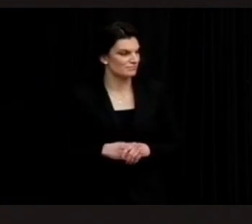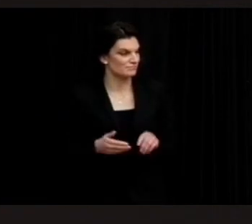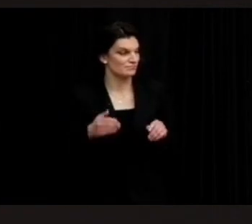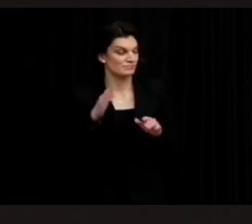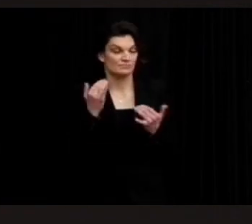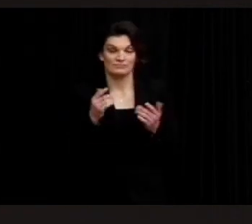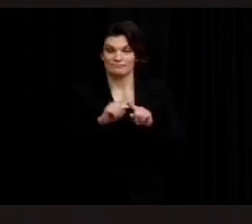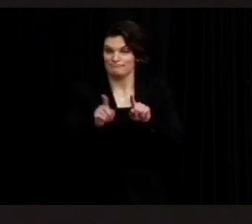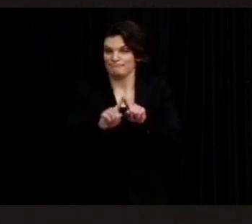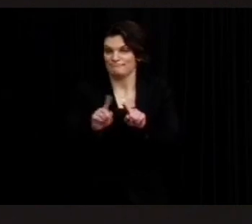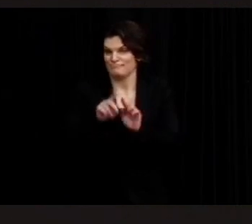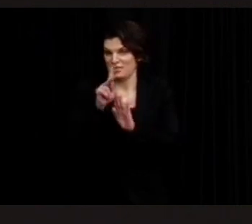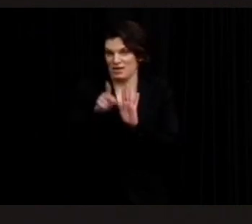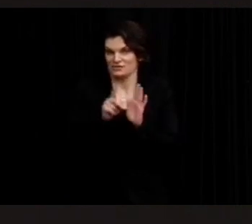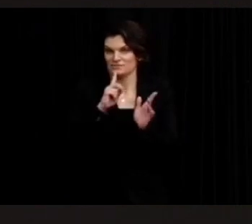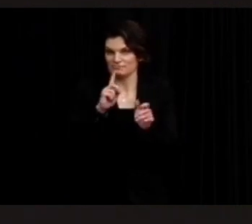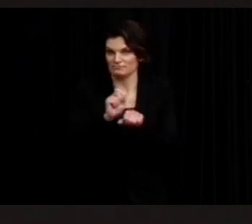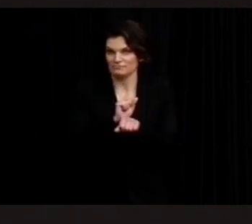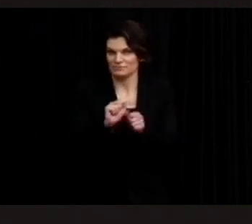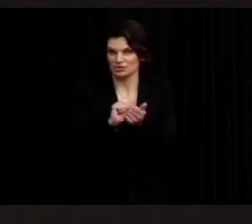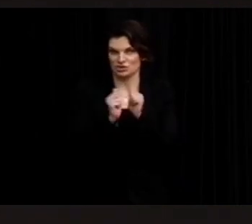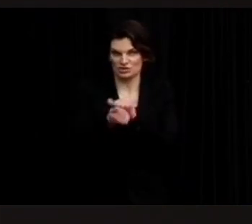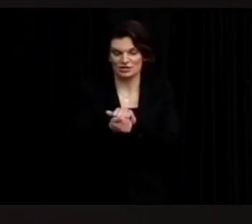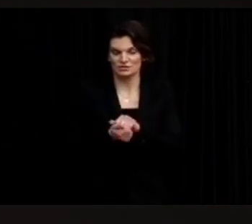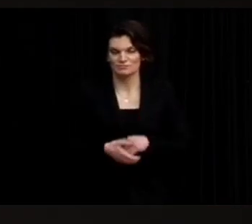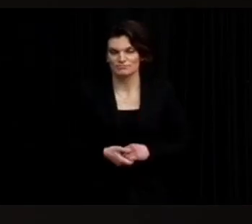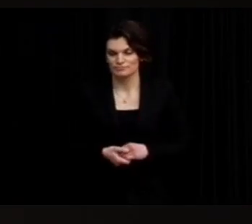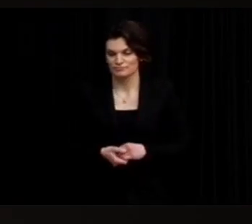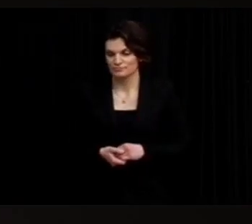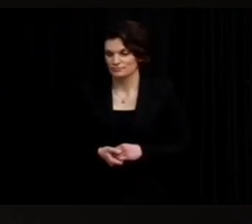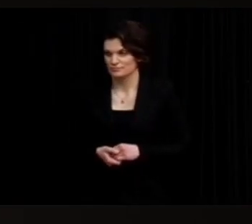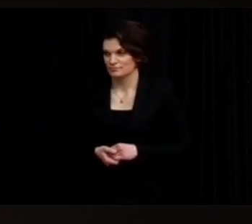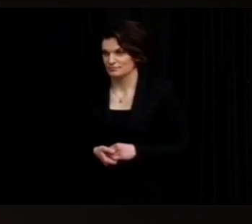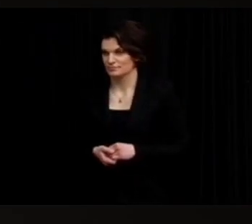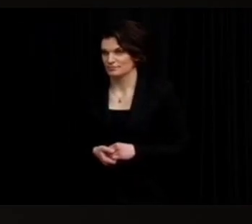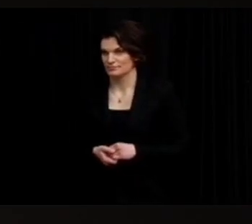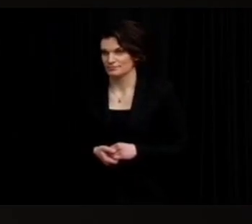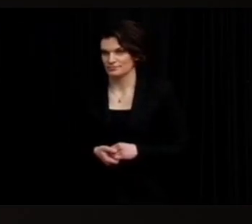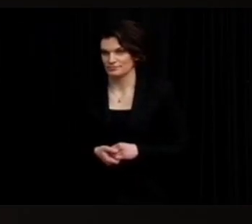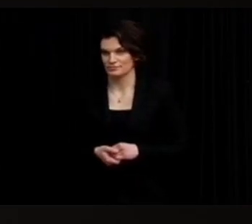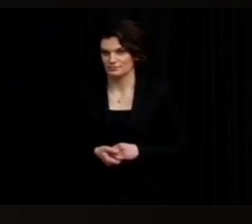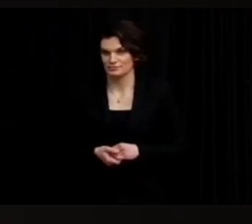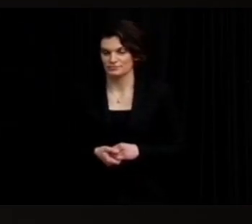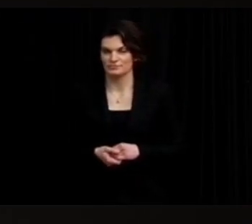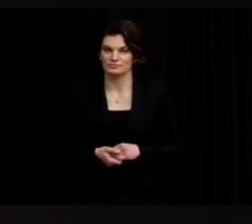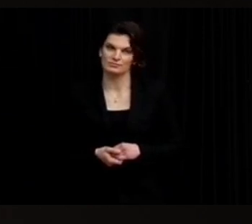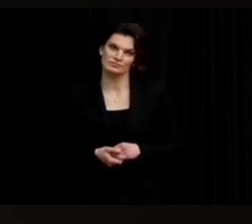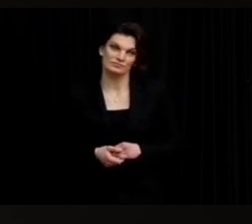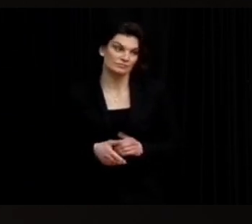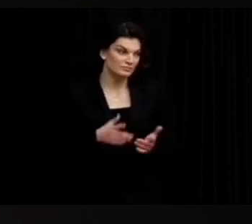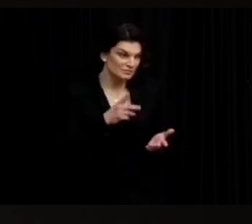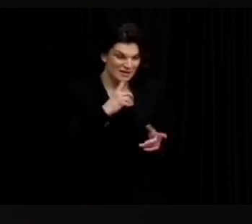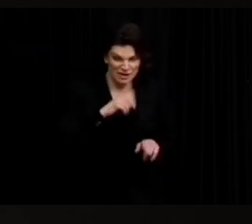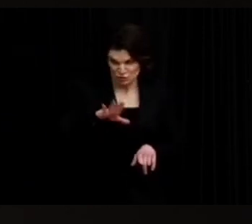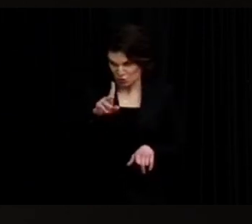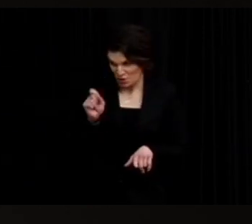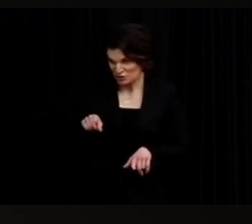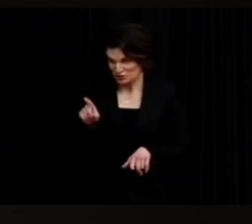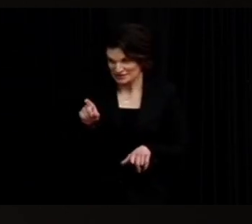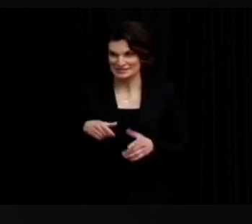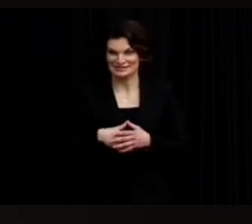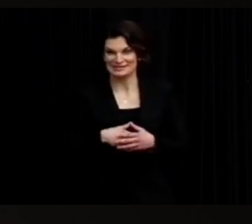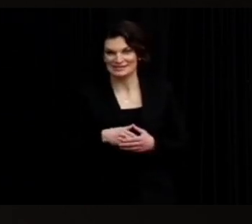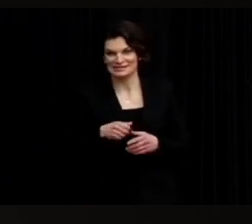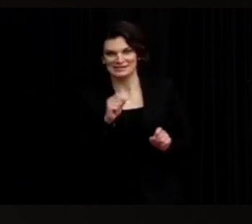policy changes that we are currently seeing. So I think I pretty much tried to answer your question. Thank you, Kiara.